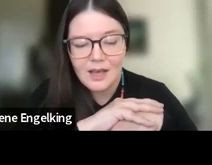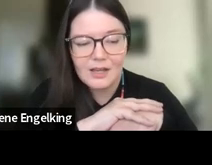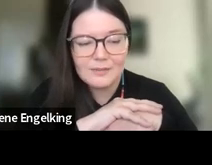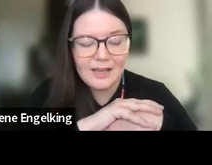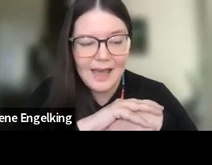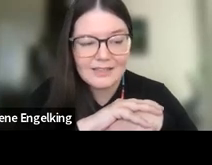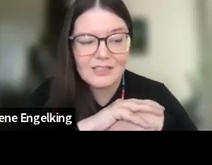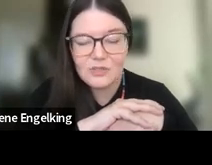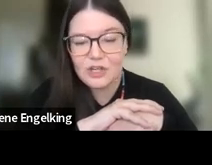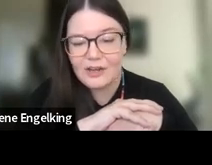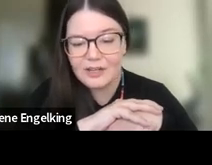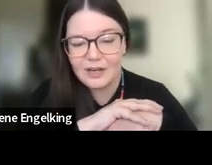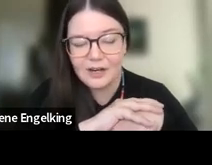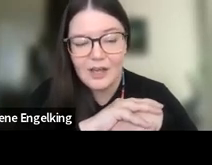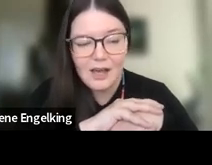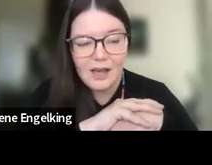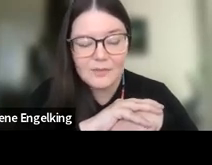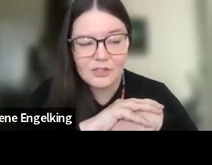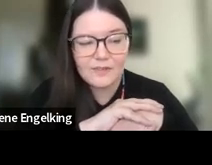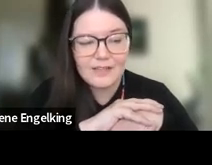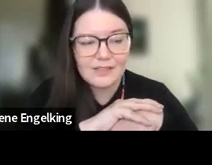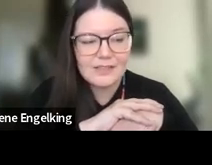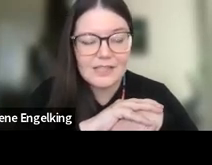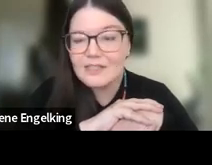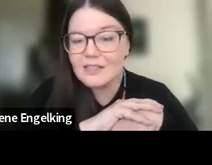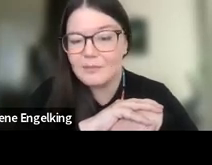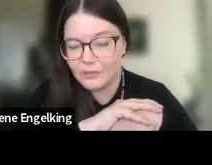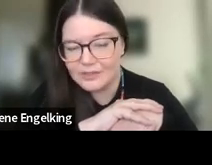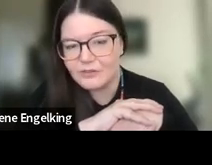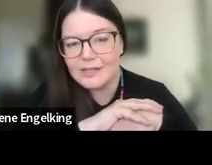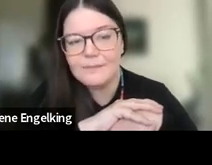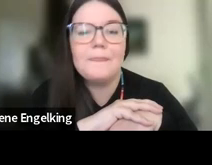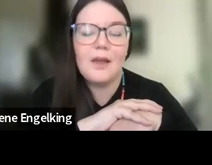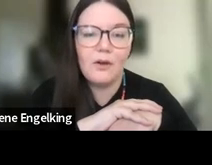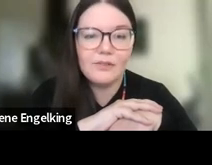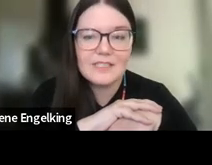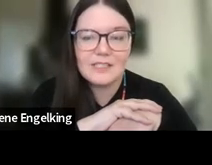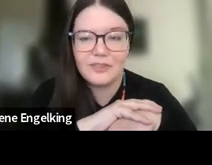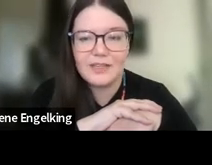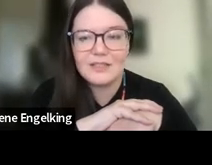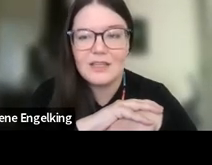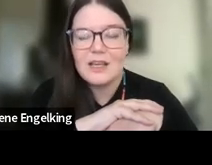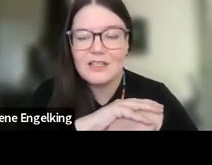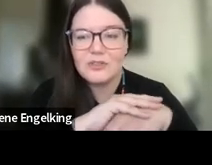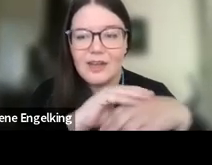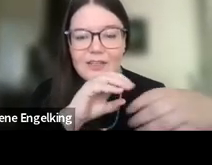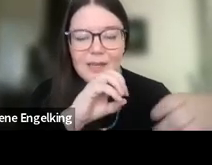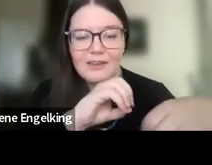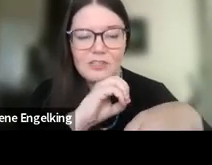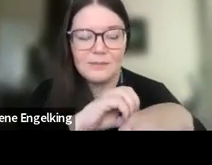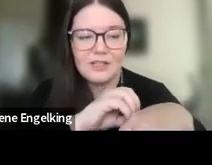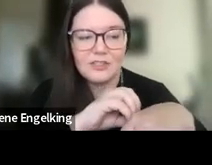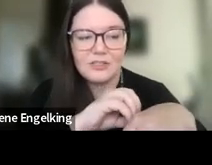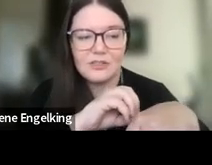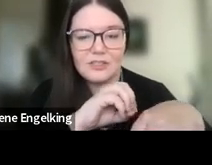does access to childcare serve as a safety component, right? All of these different things. And so we're also having to